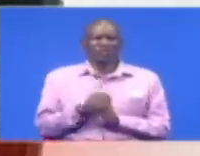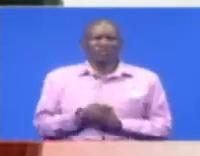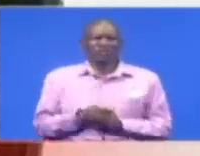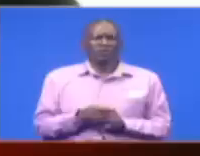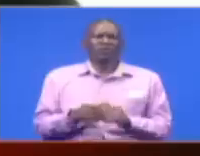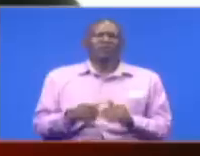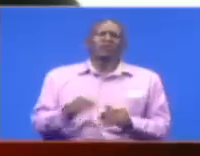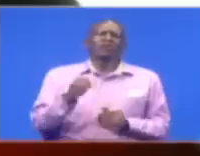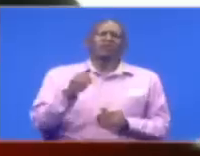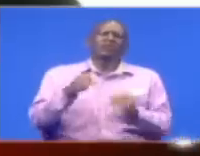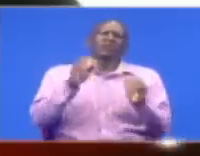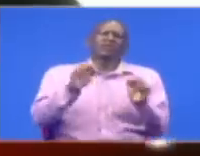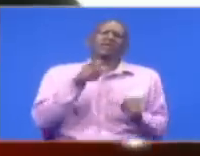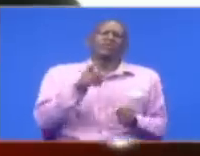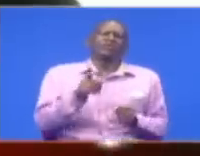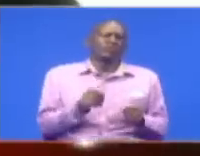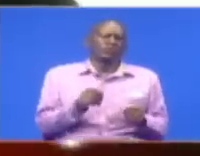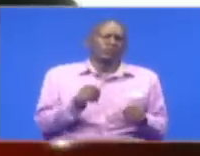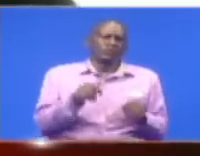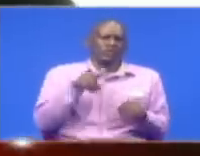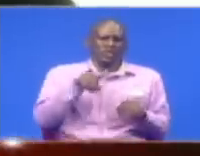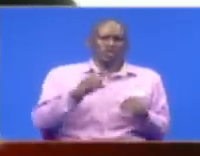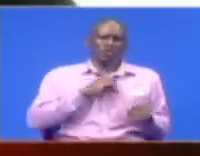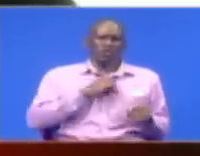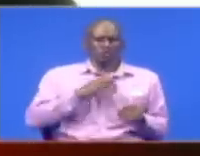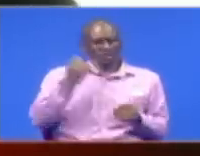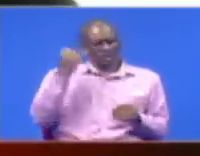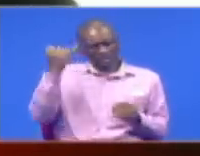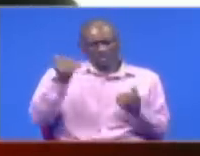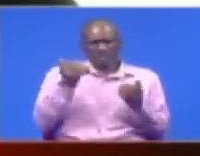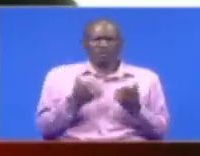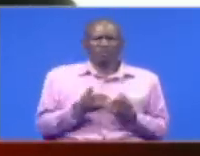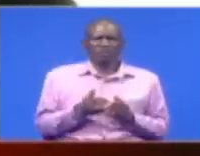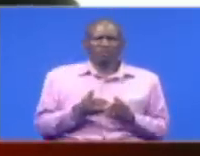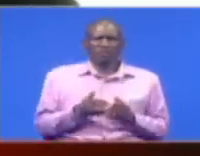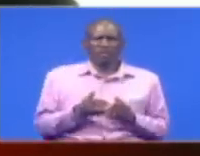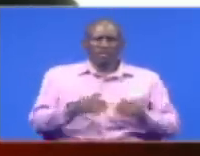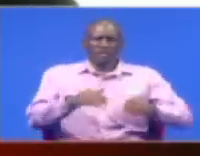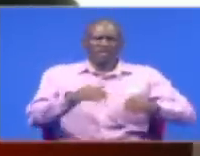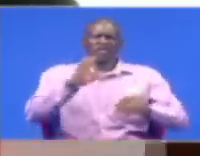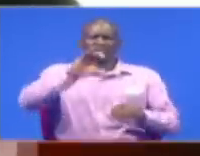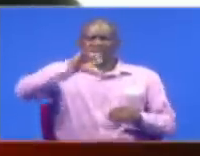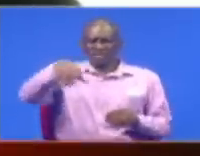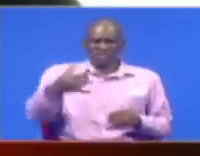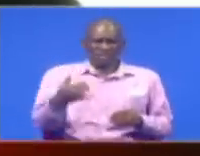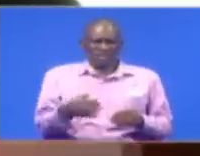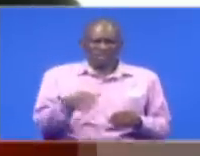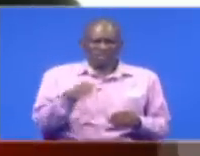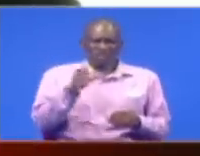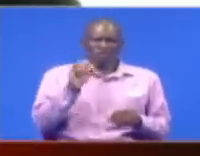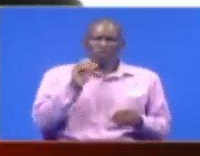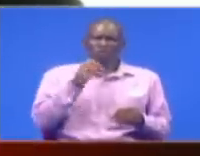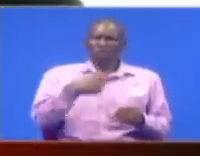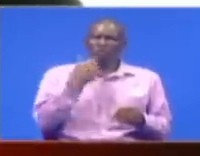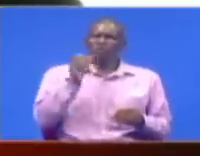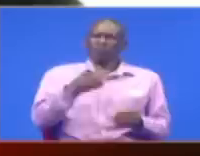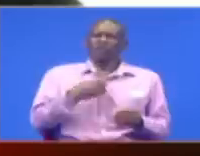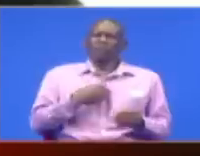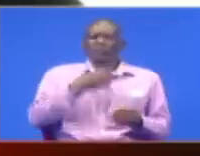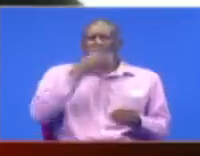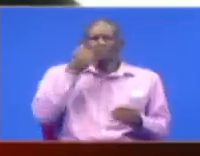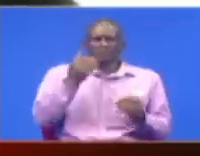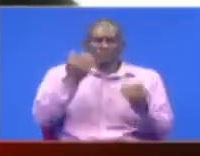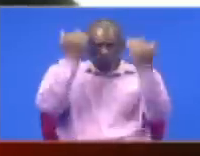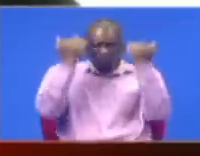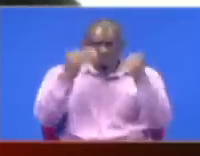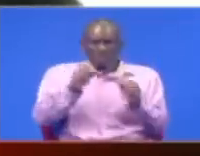you... In your own view, the Chief Justice's dissent would have been a better decision. You shut that door and